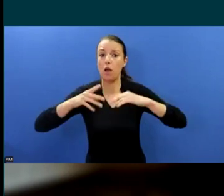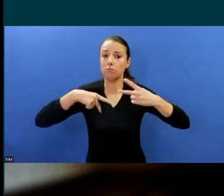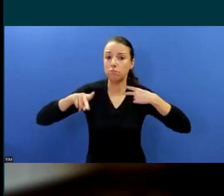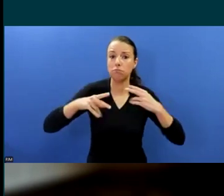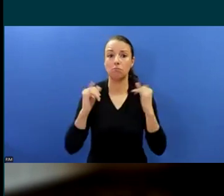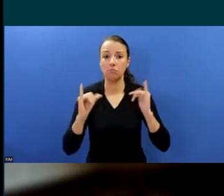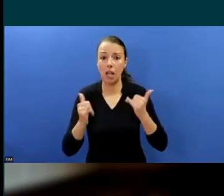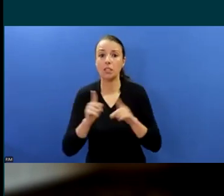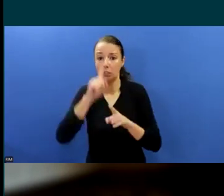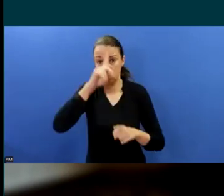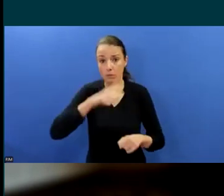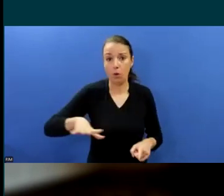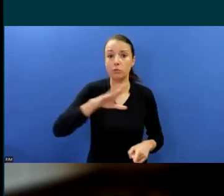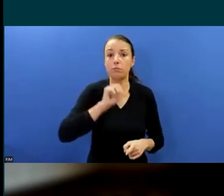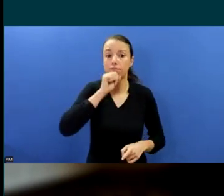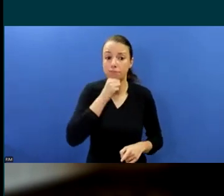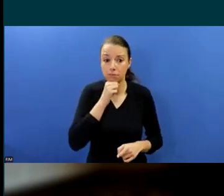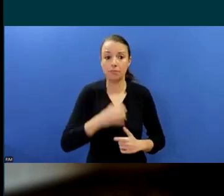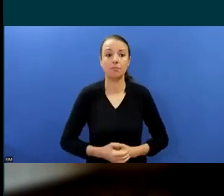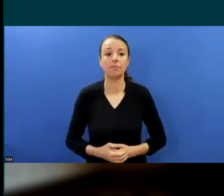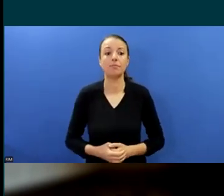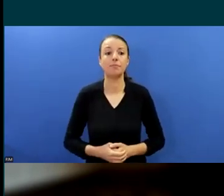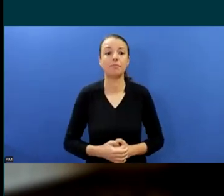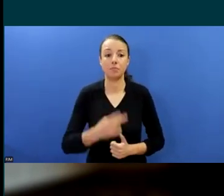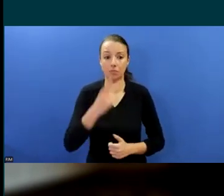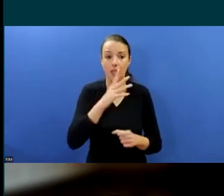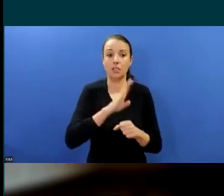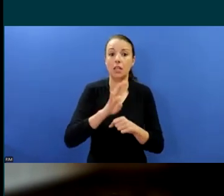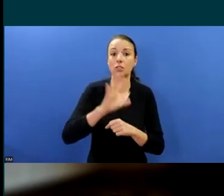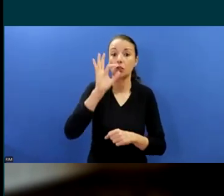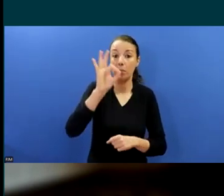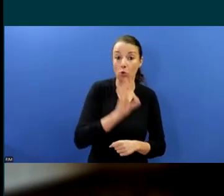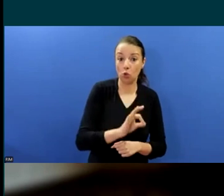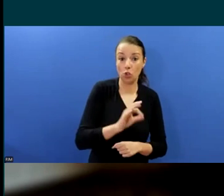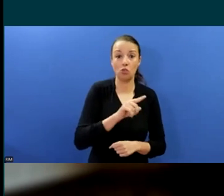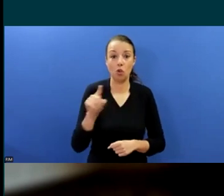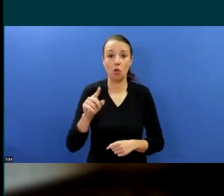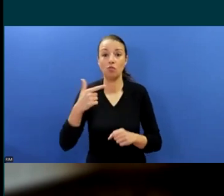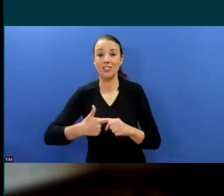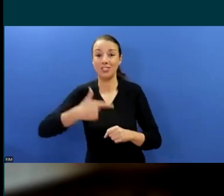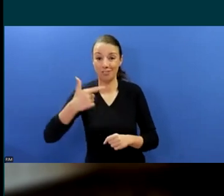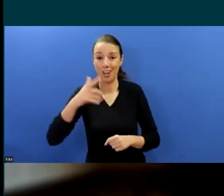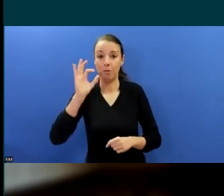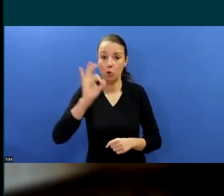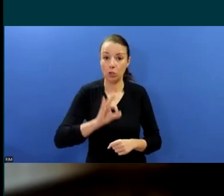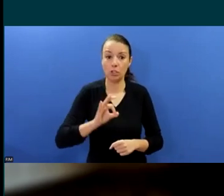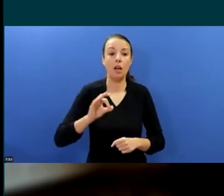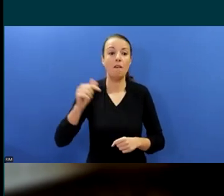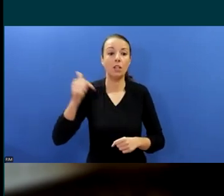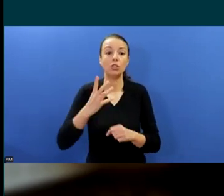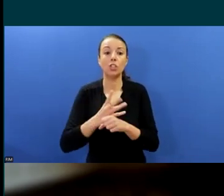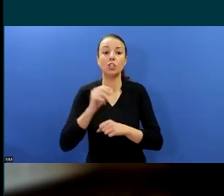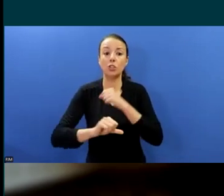people over 65 to 22 in 2040, which is it means also a